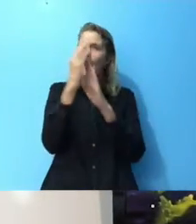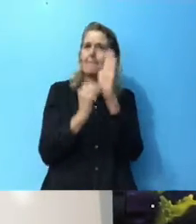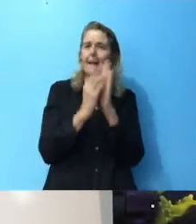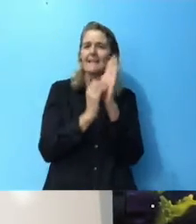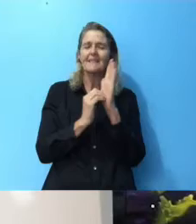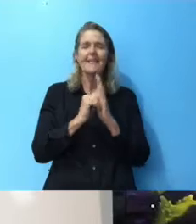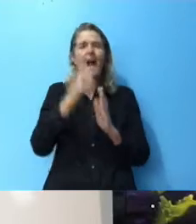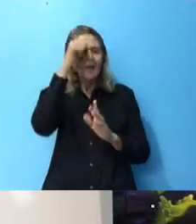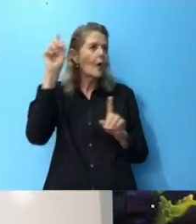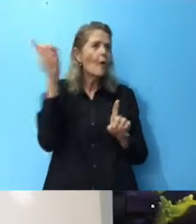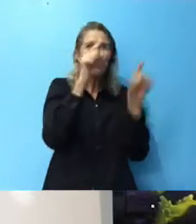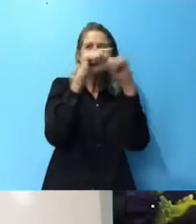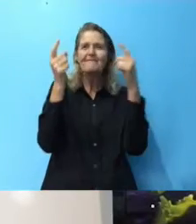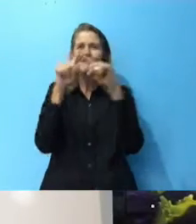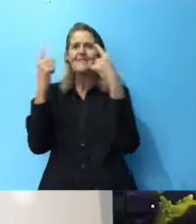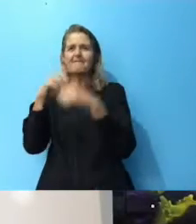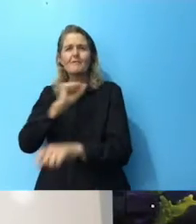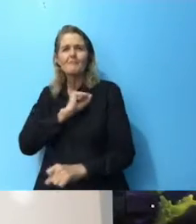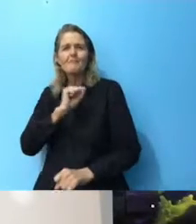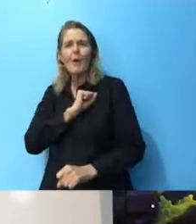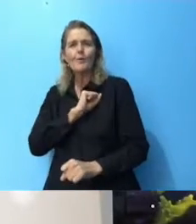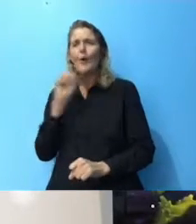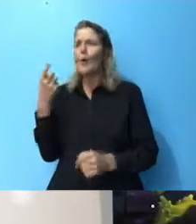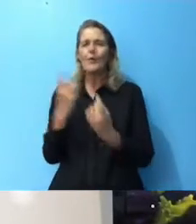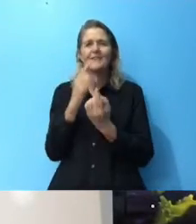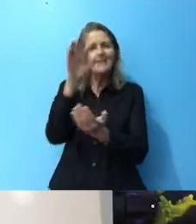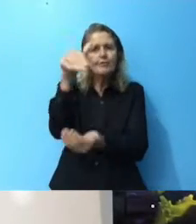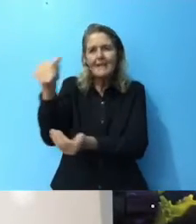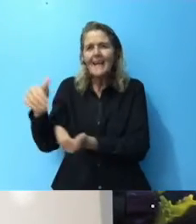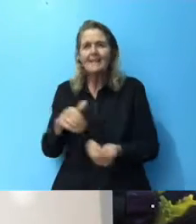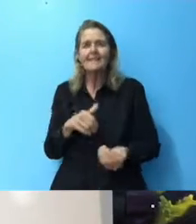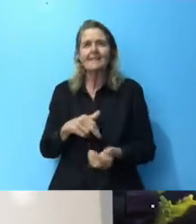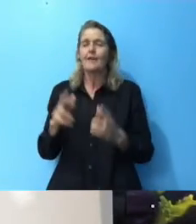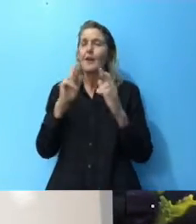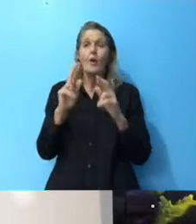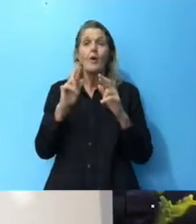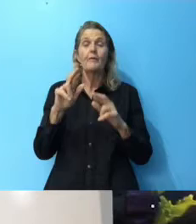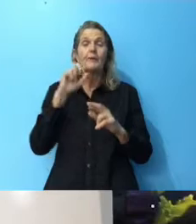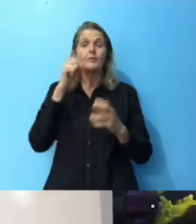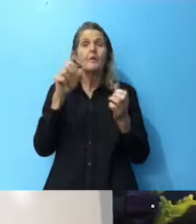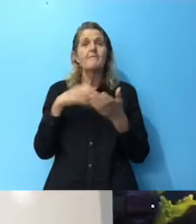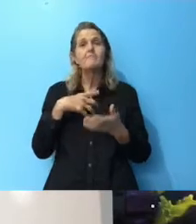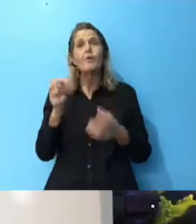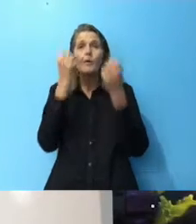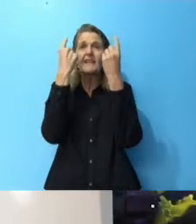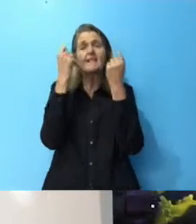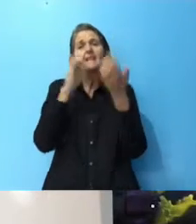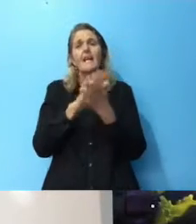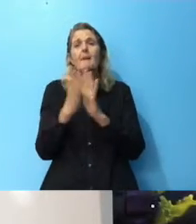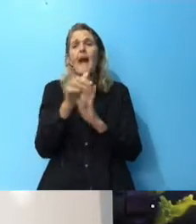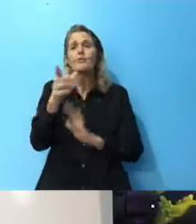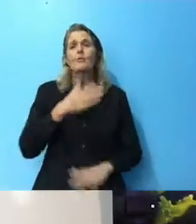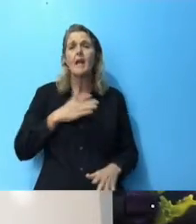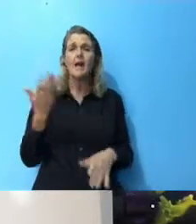really different and bold, and all the things that you've collected over these 8 weeks too, and hopefully you've got a little bit more of an understanding about how